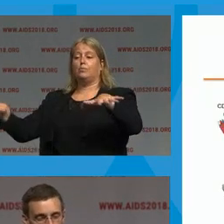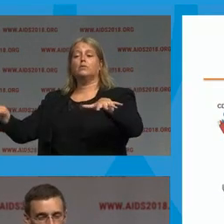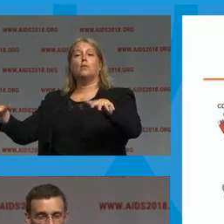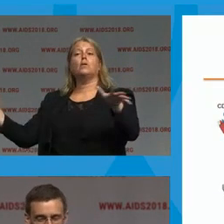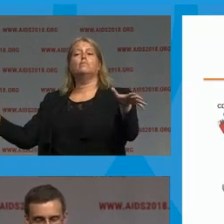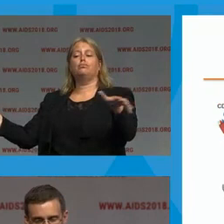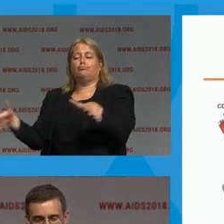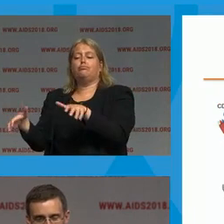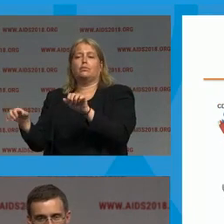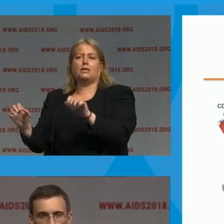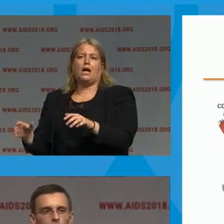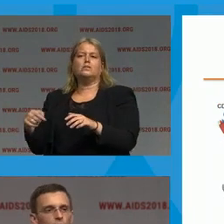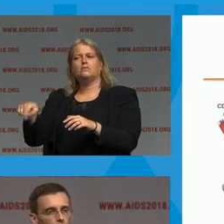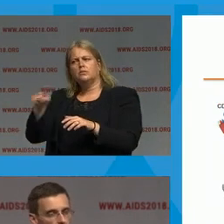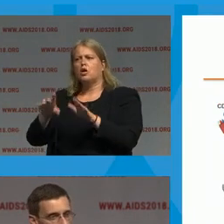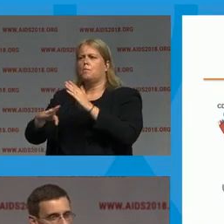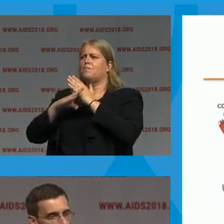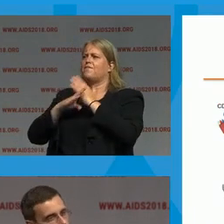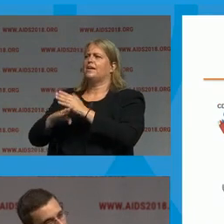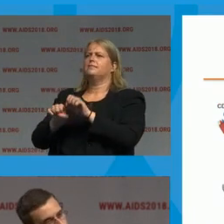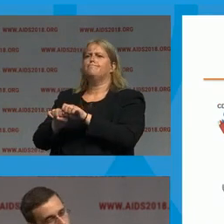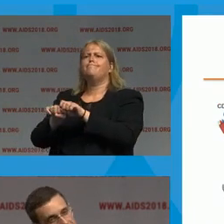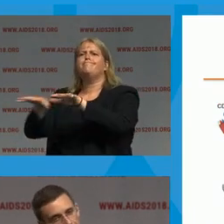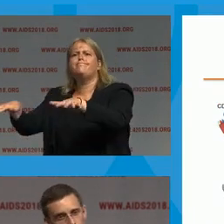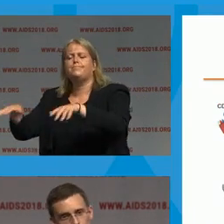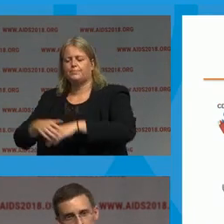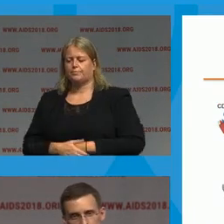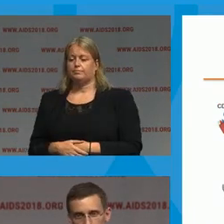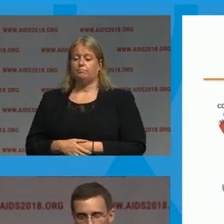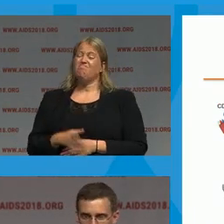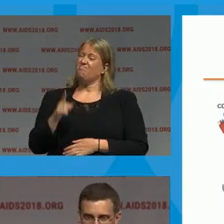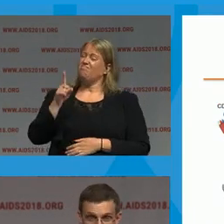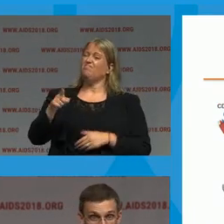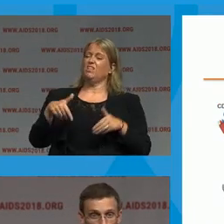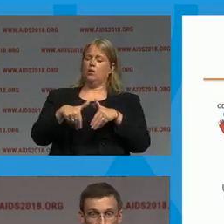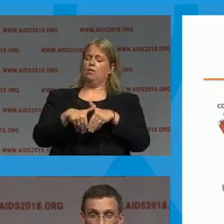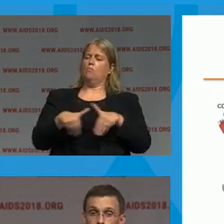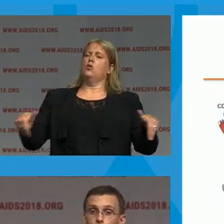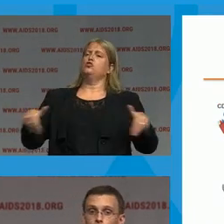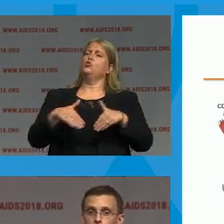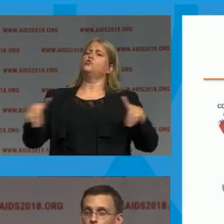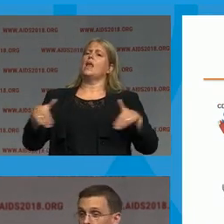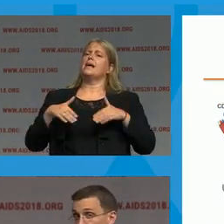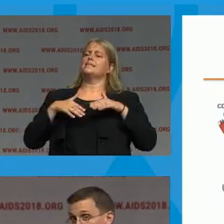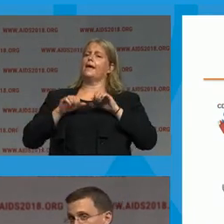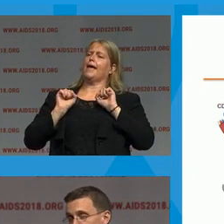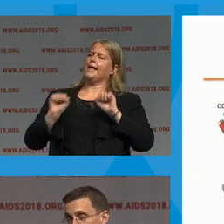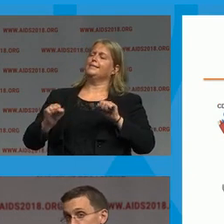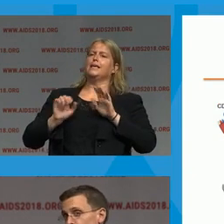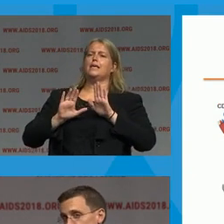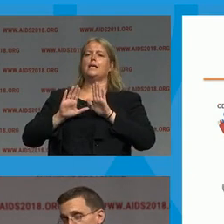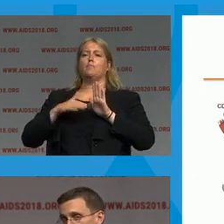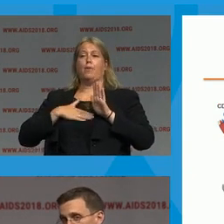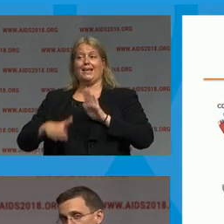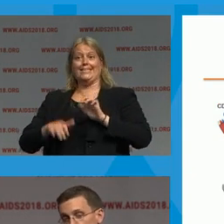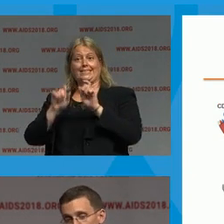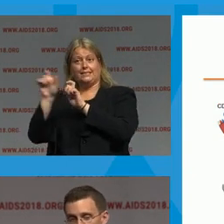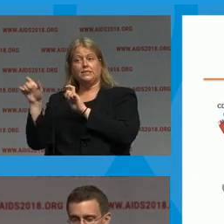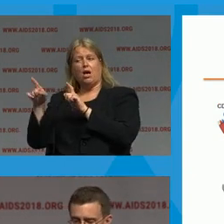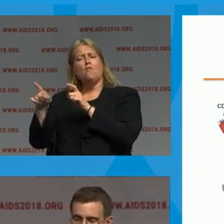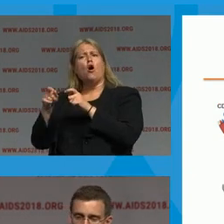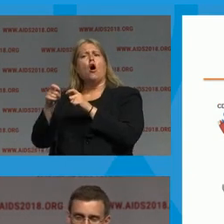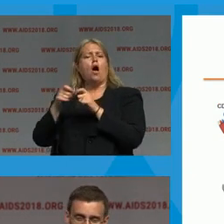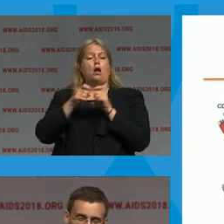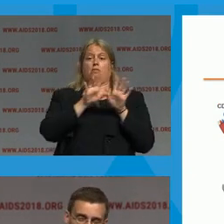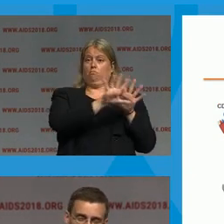getting infected. We talked about broadly neutralizing antibodies. Those are important for cure, but they're also potentially very important for